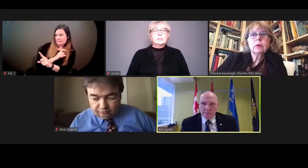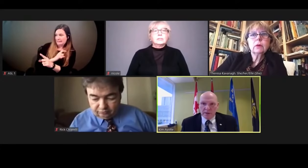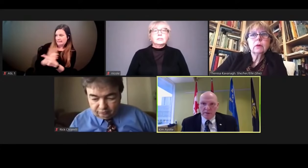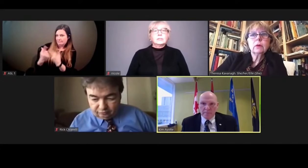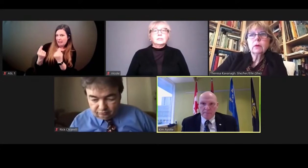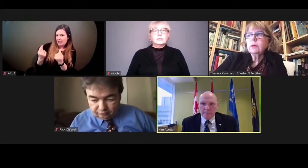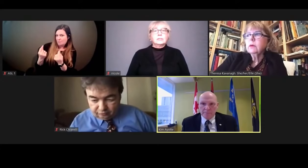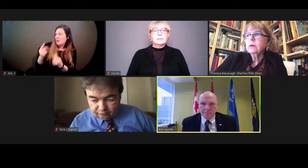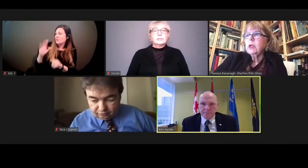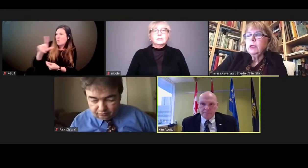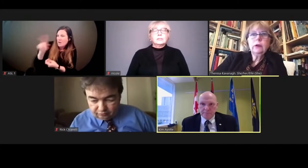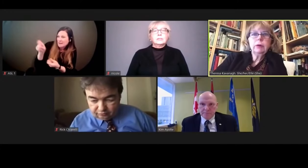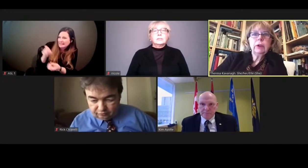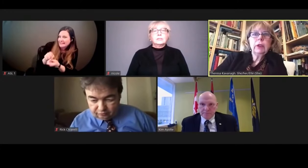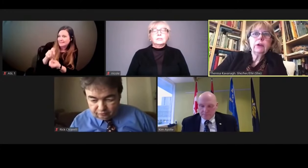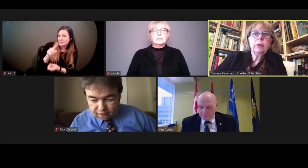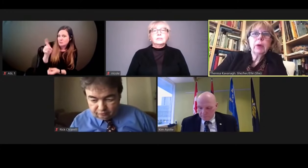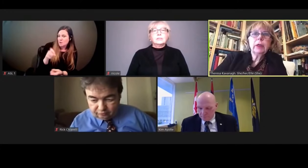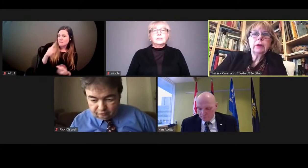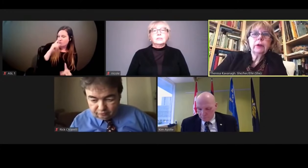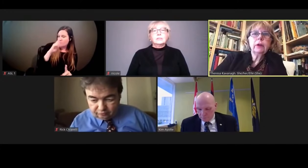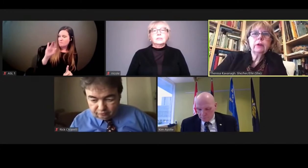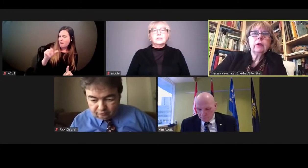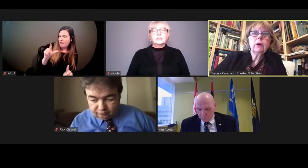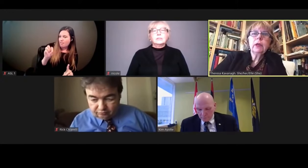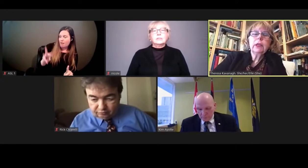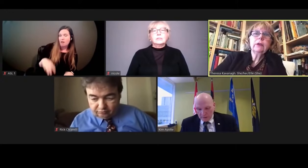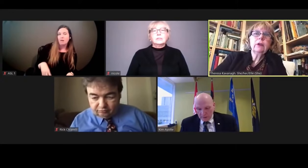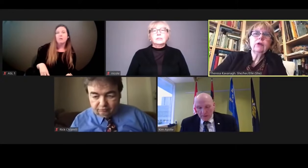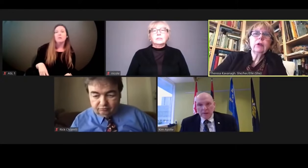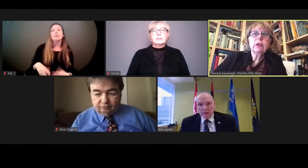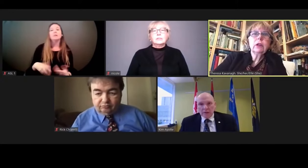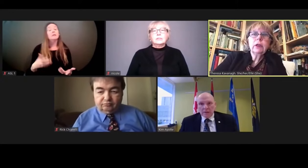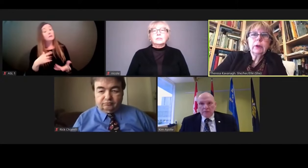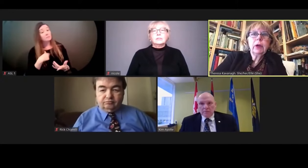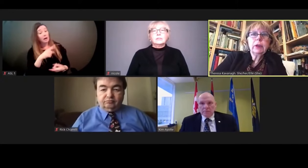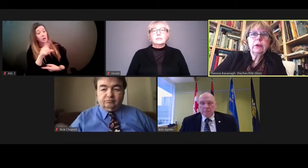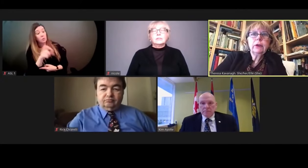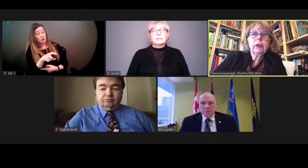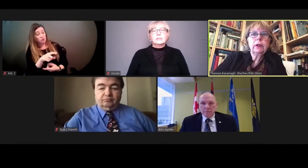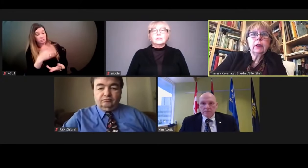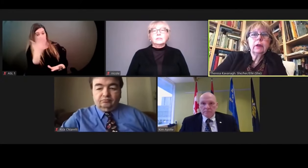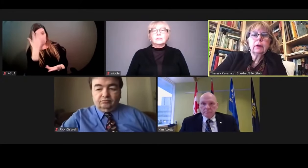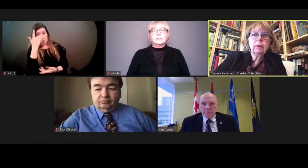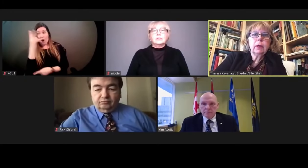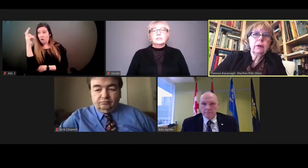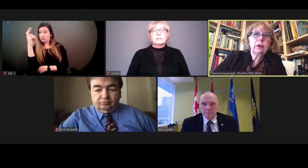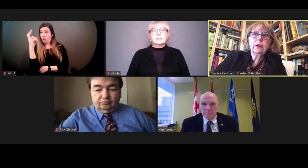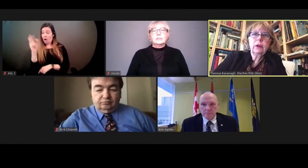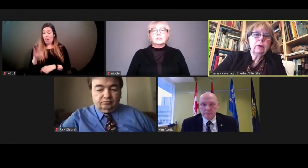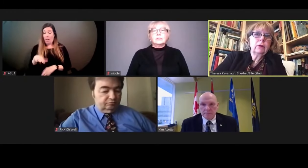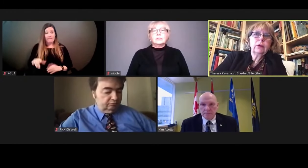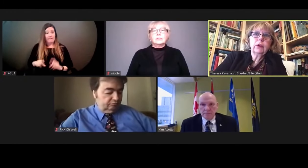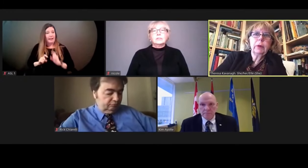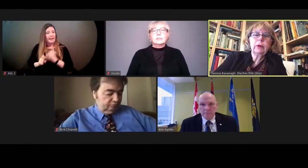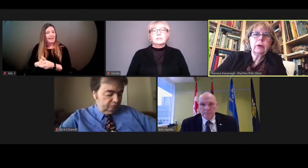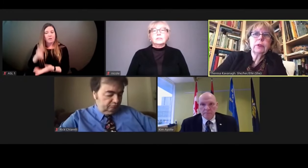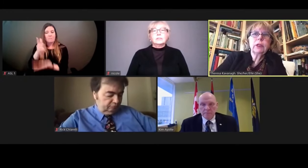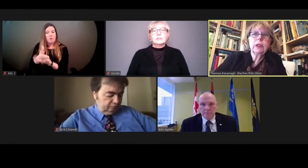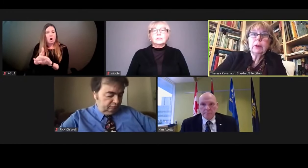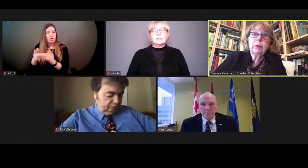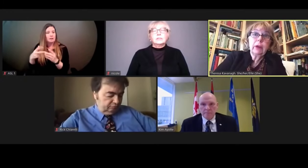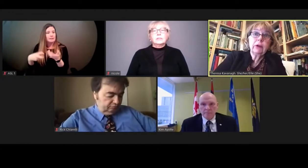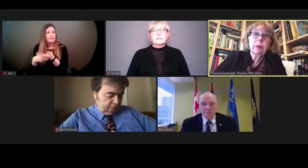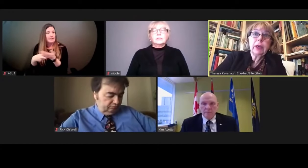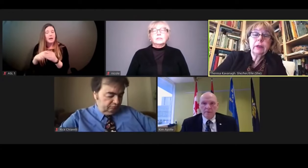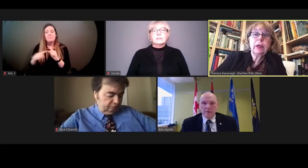regards to bylaw? It's related to parking tickets. Why is a truck not given a parking ticket, yet a citizen who just parks